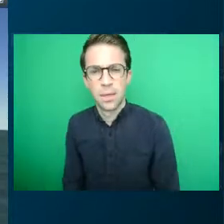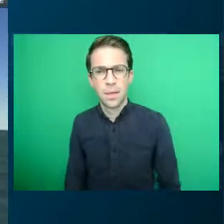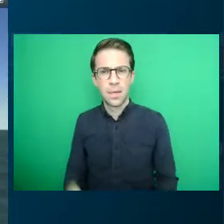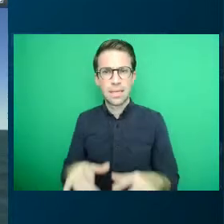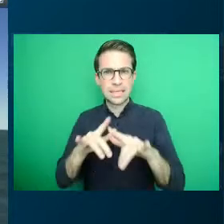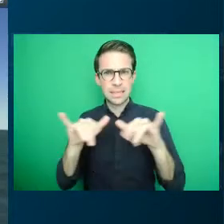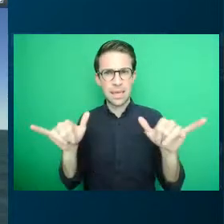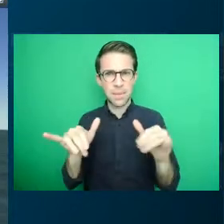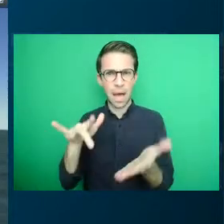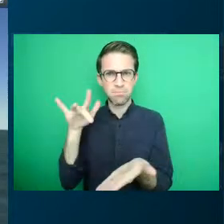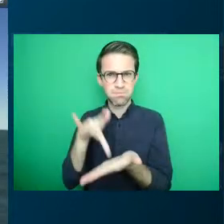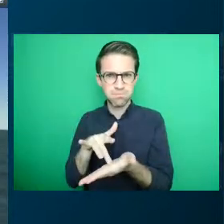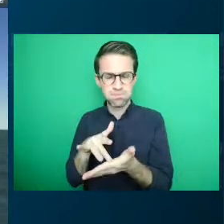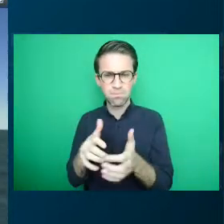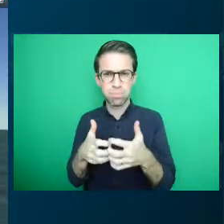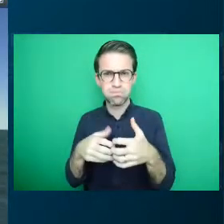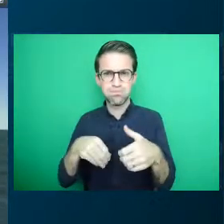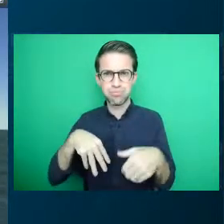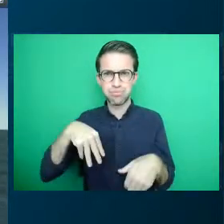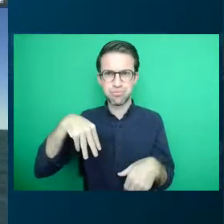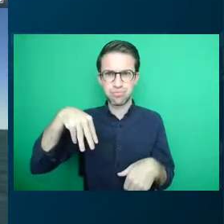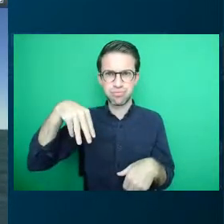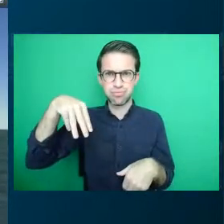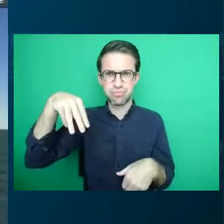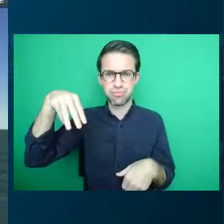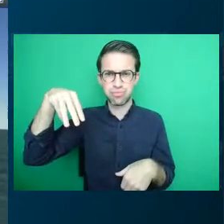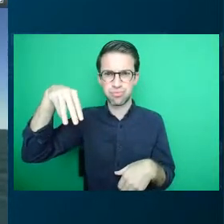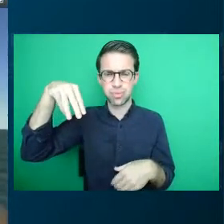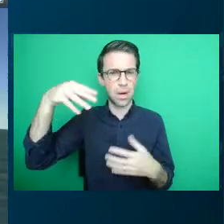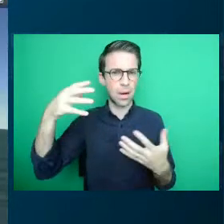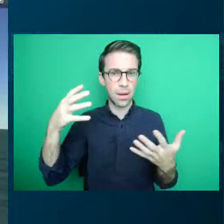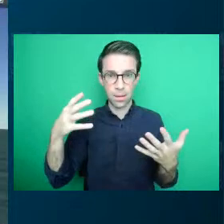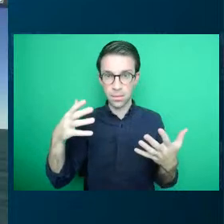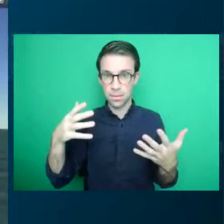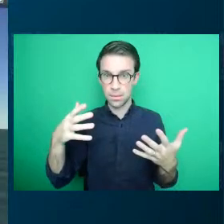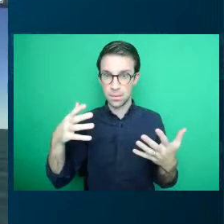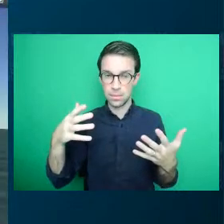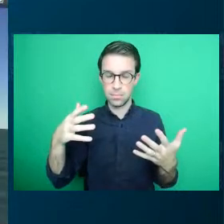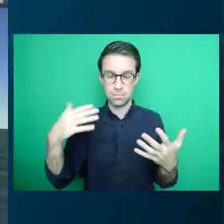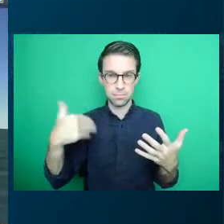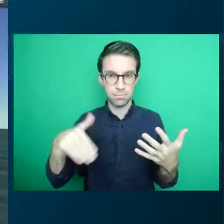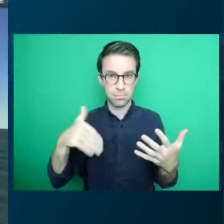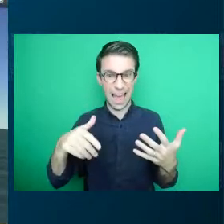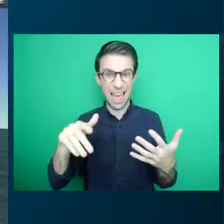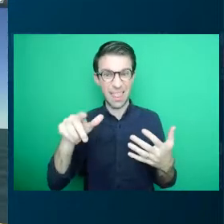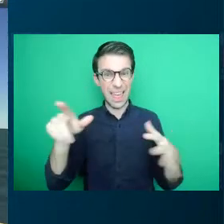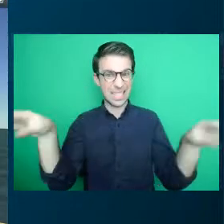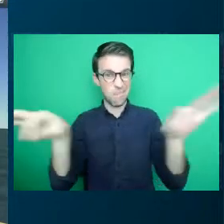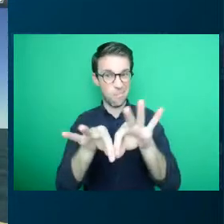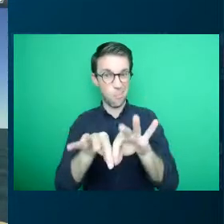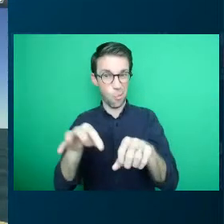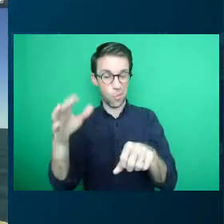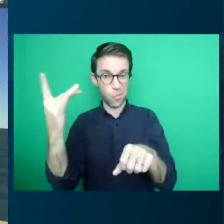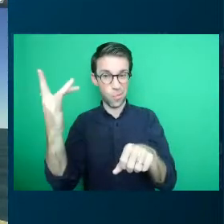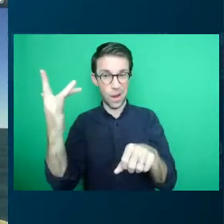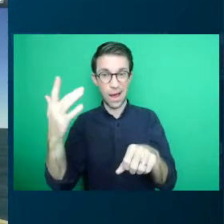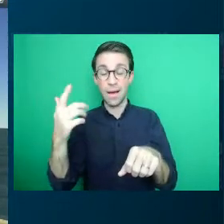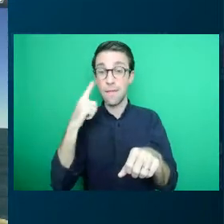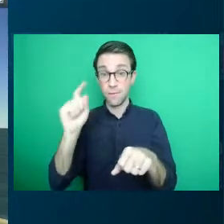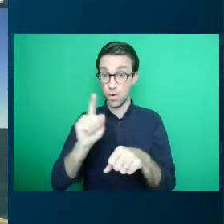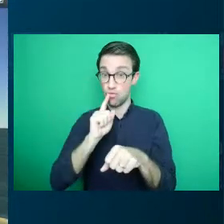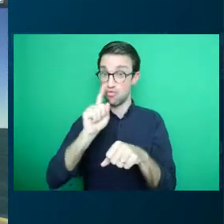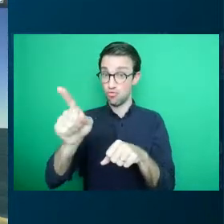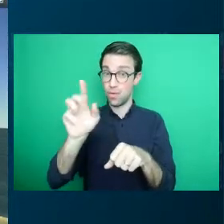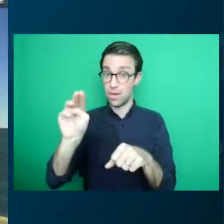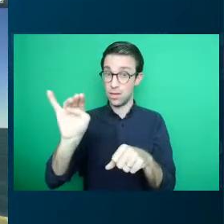ignited. That's a very important thing. When you're doing a space mission, there are 1,000 different things that all have to happen in a very specific order. If